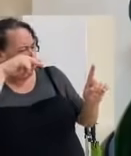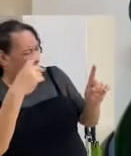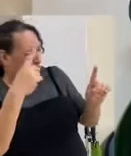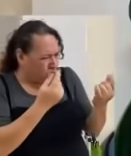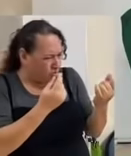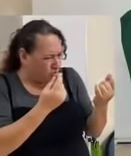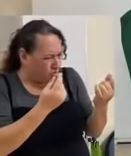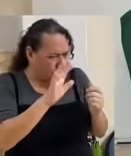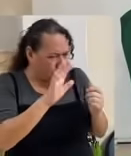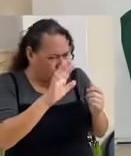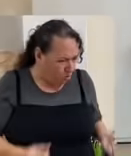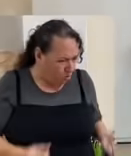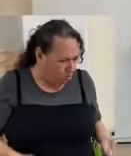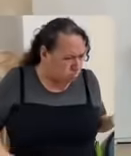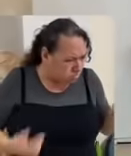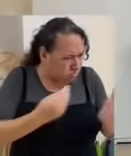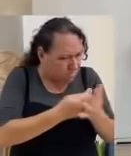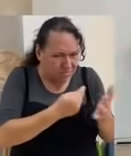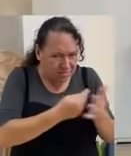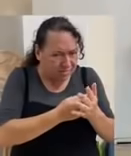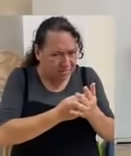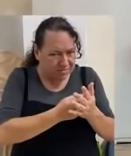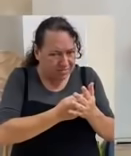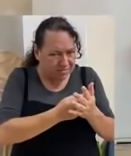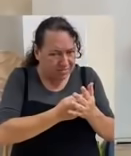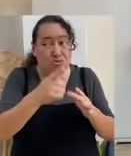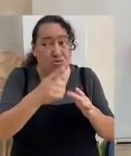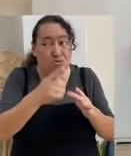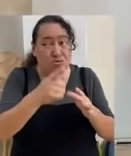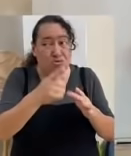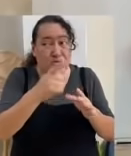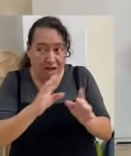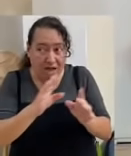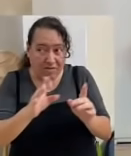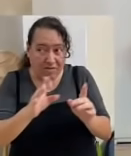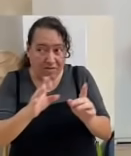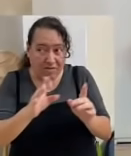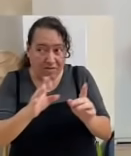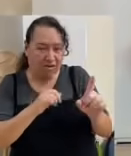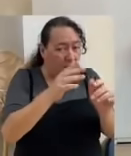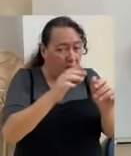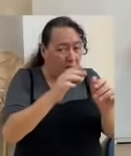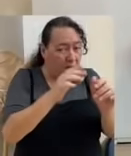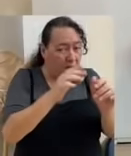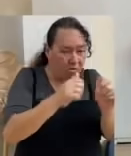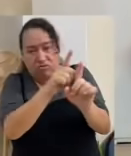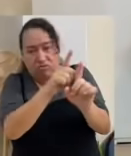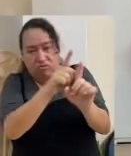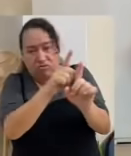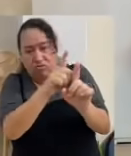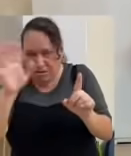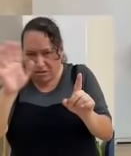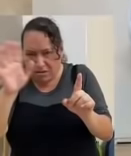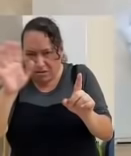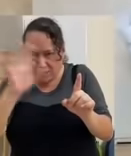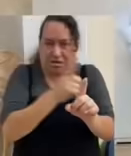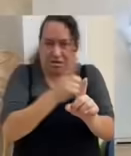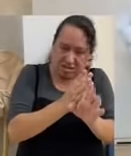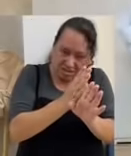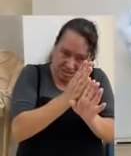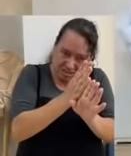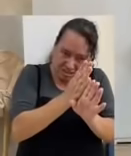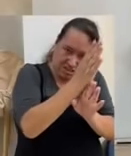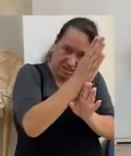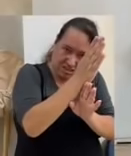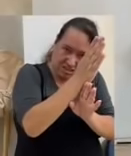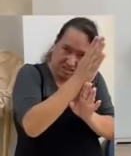your riches. So that you demonstrate somehow that you want to enter into the life of Christ. That you want to do this. You